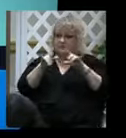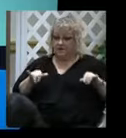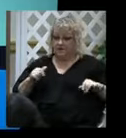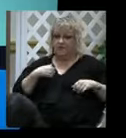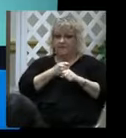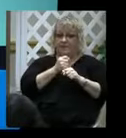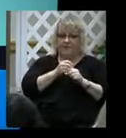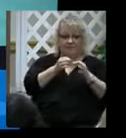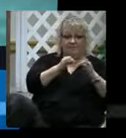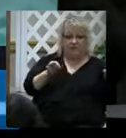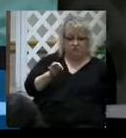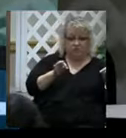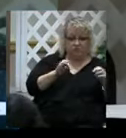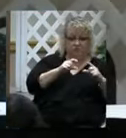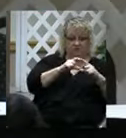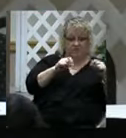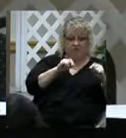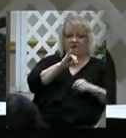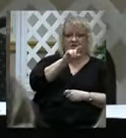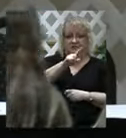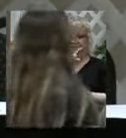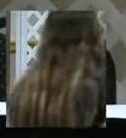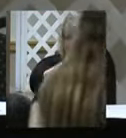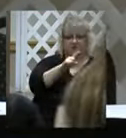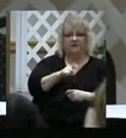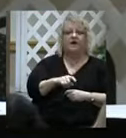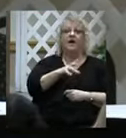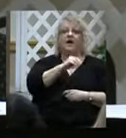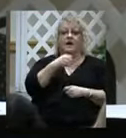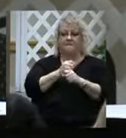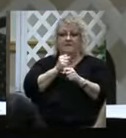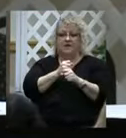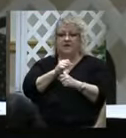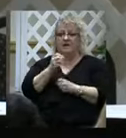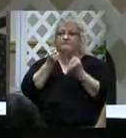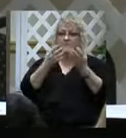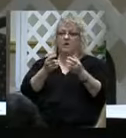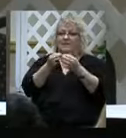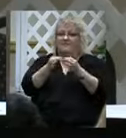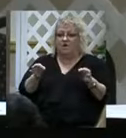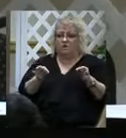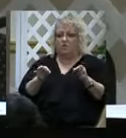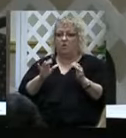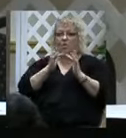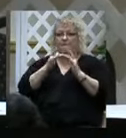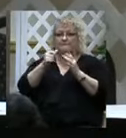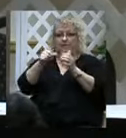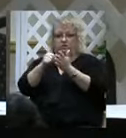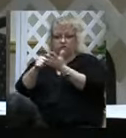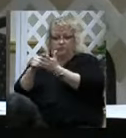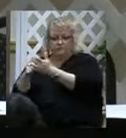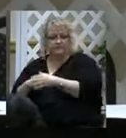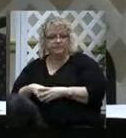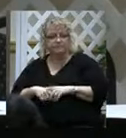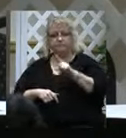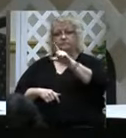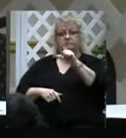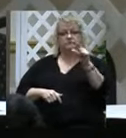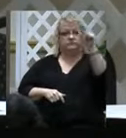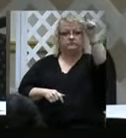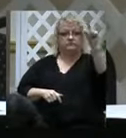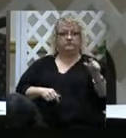our language ID, language access tab, we also created multilingual web pages. So from the left-hand sidebar